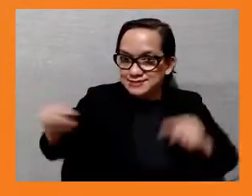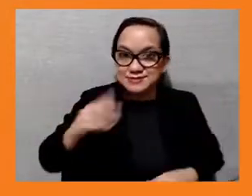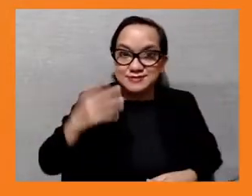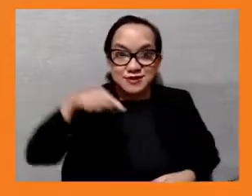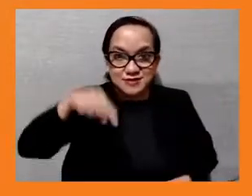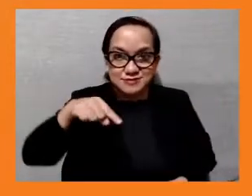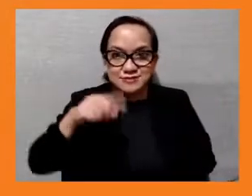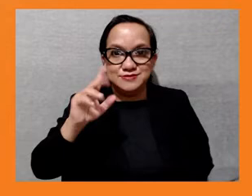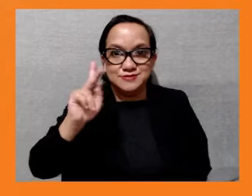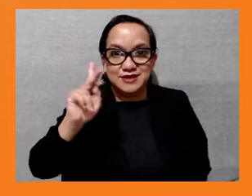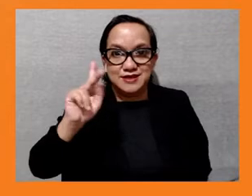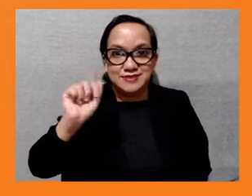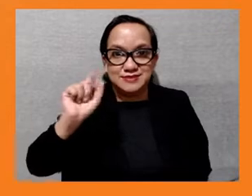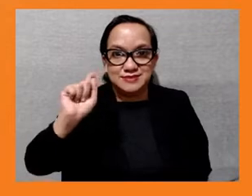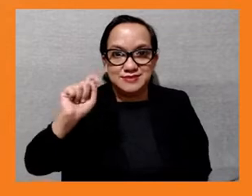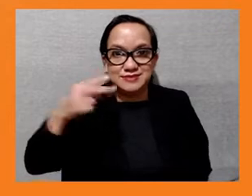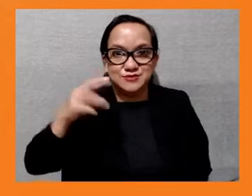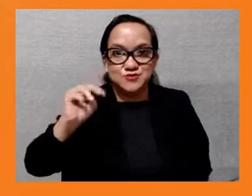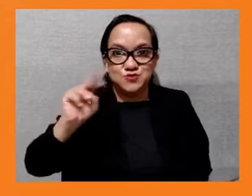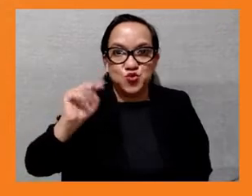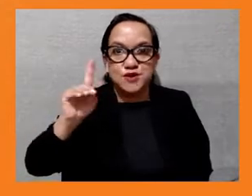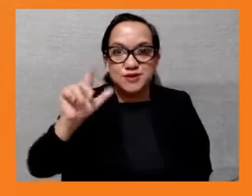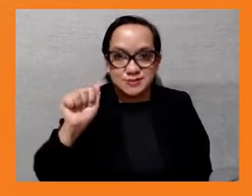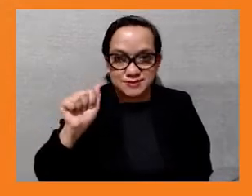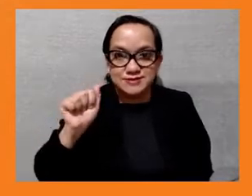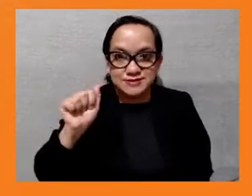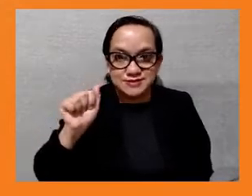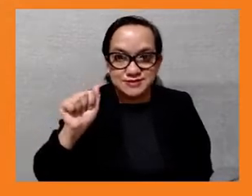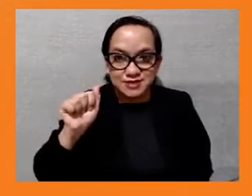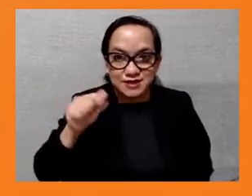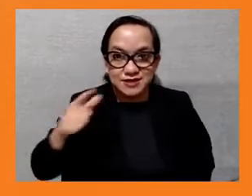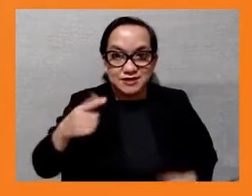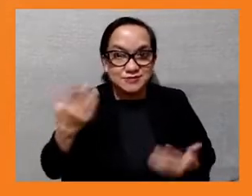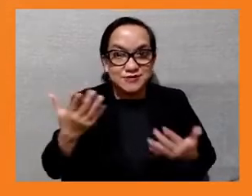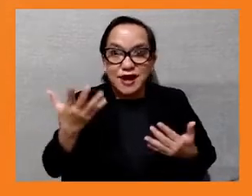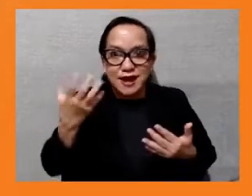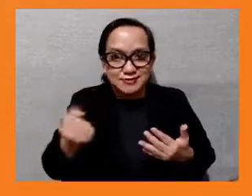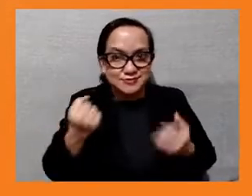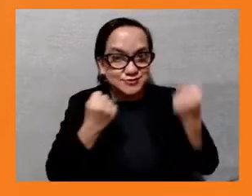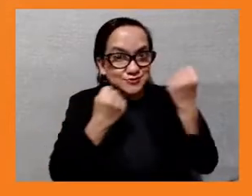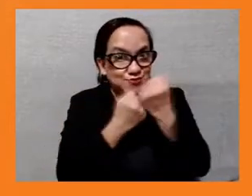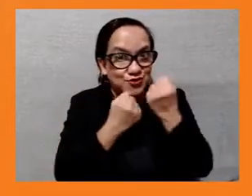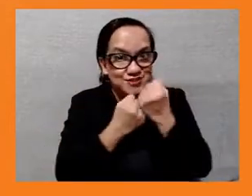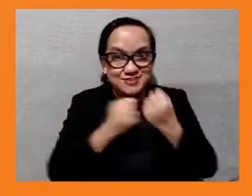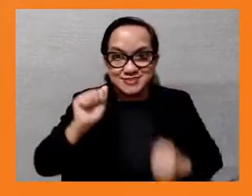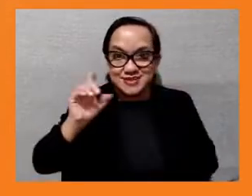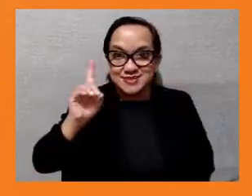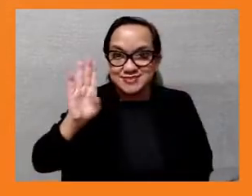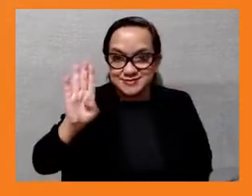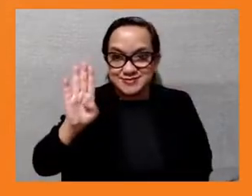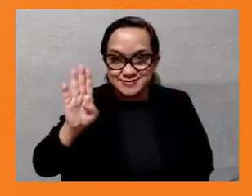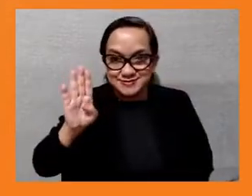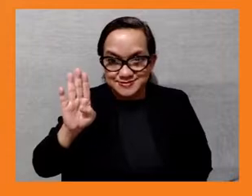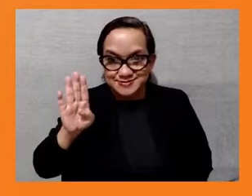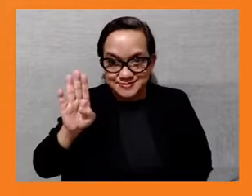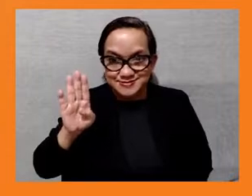if the ADB wants, we can identify which one should be included and link this labor rights with